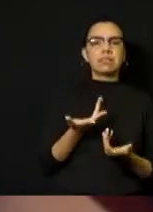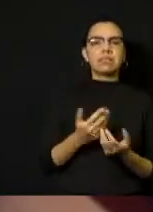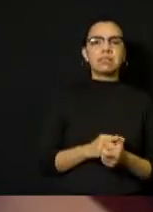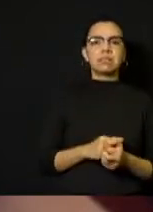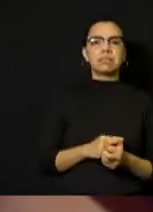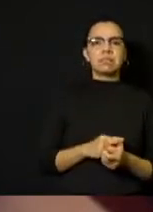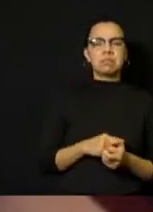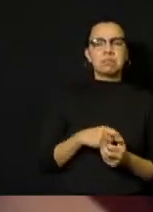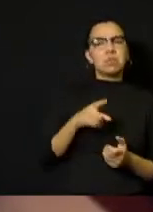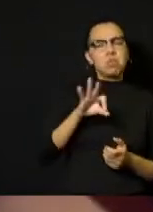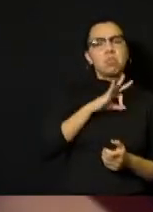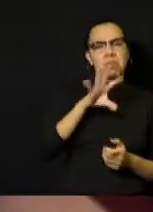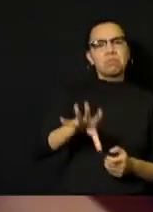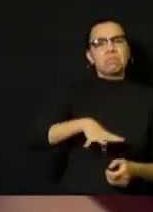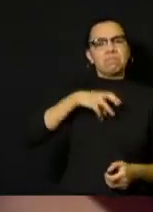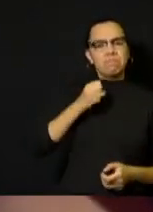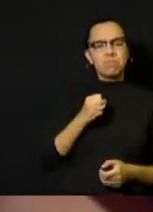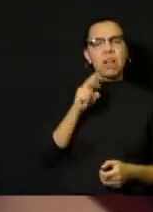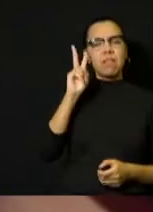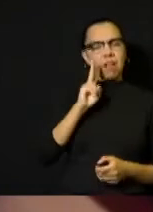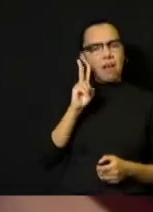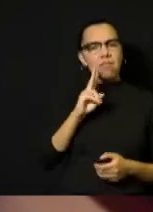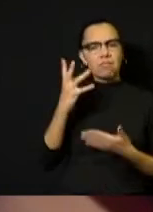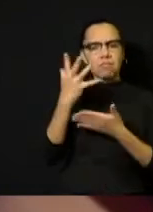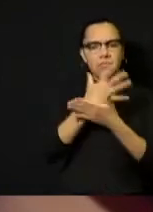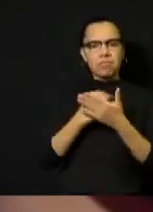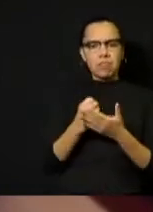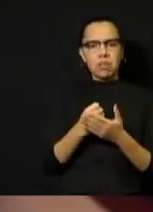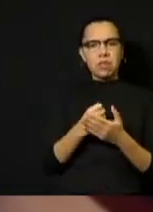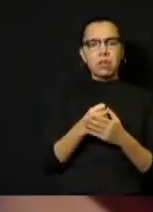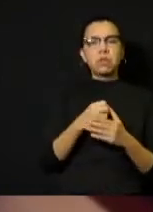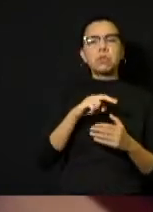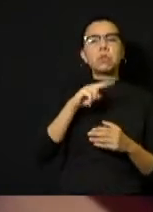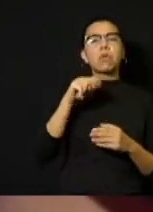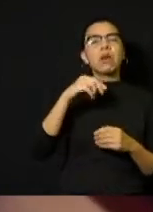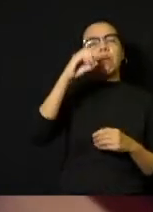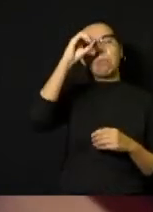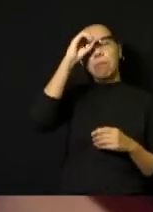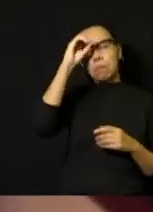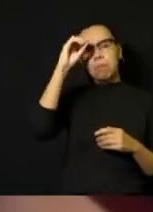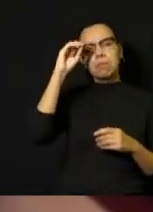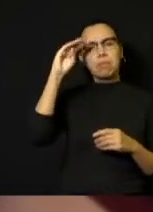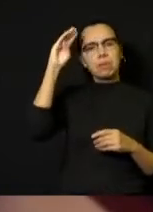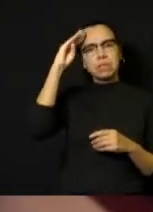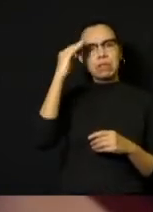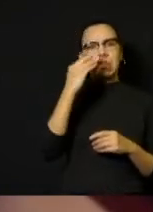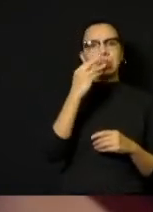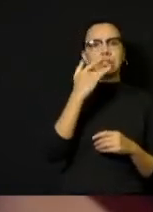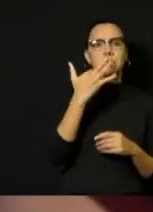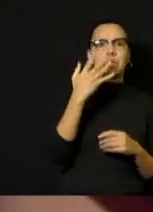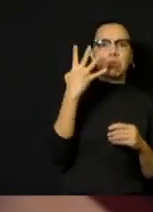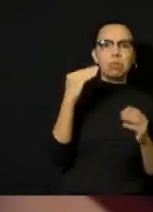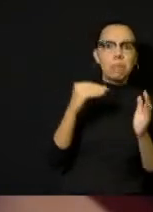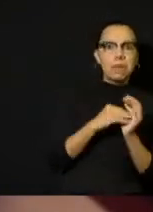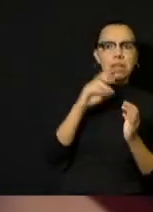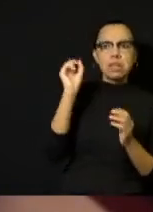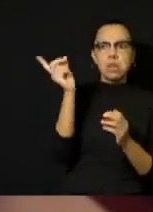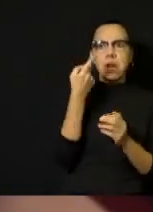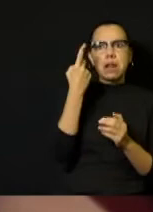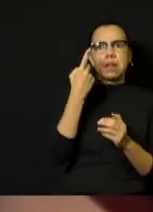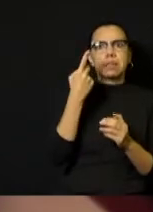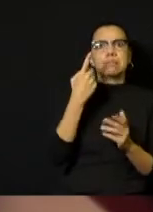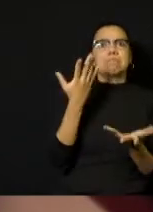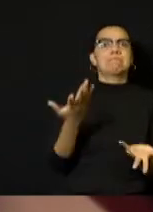$5, that's what I need. I can make them. If you make a lot of money, I never thought I would make